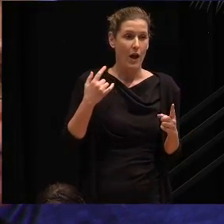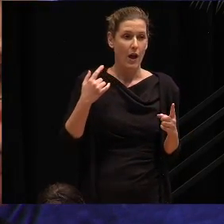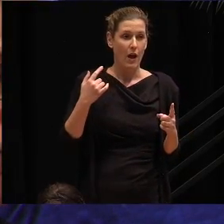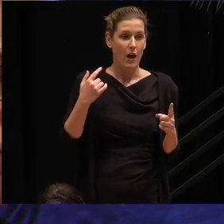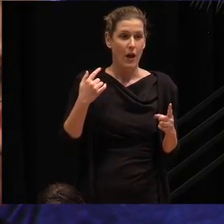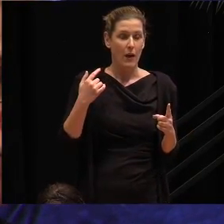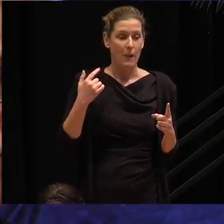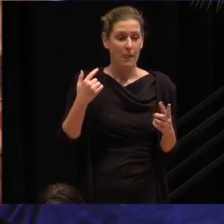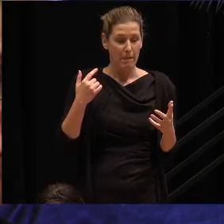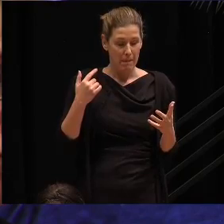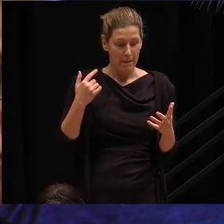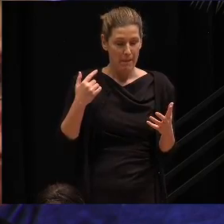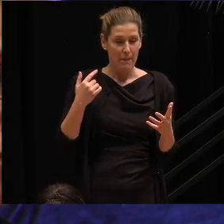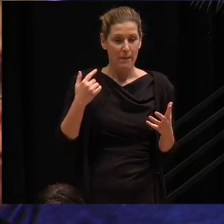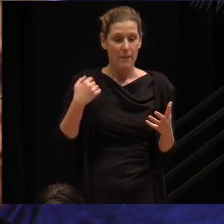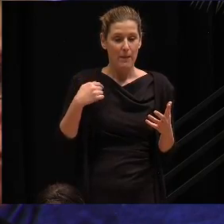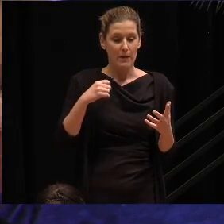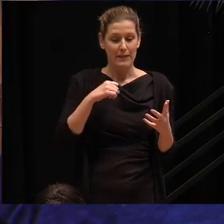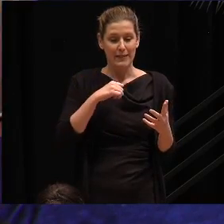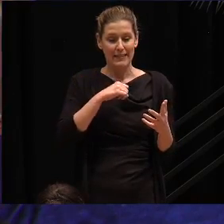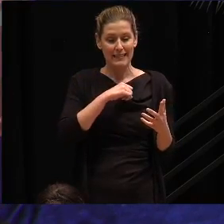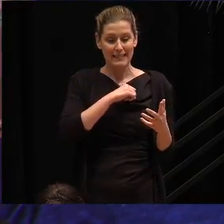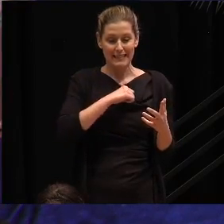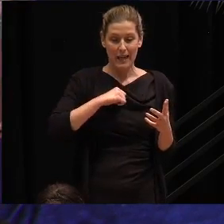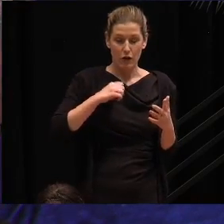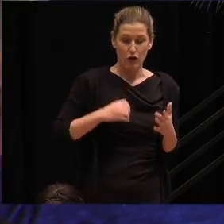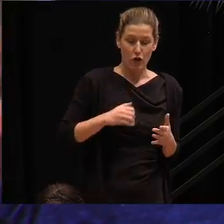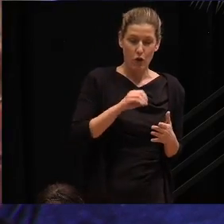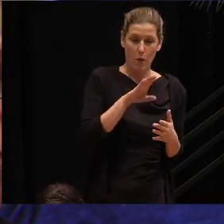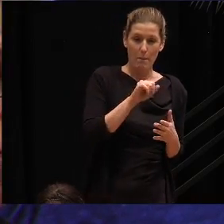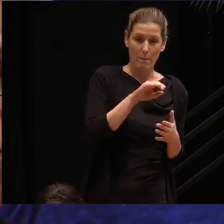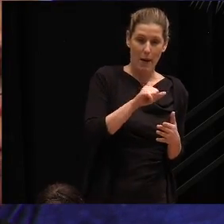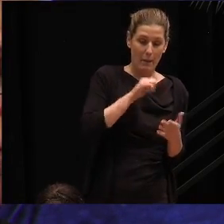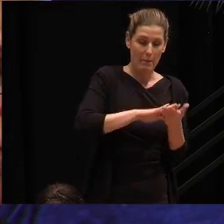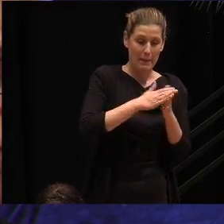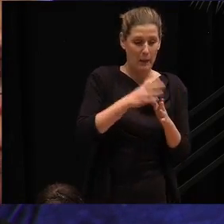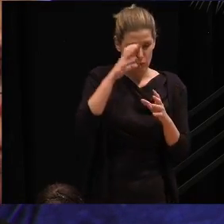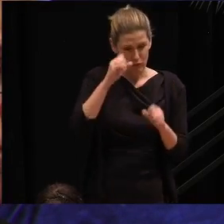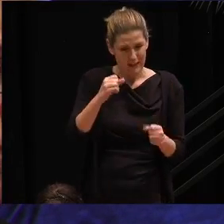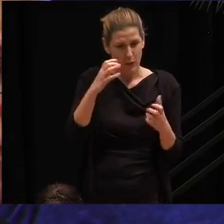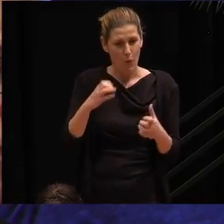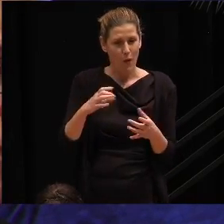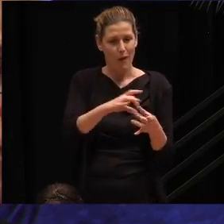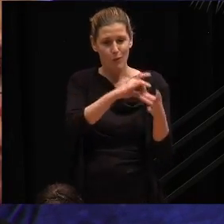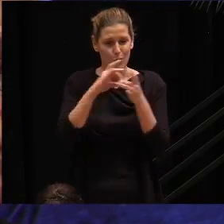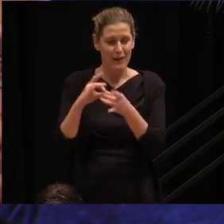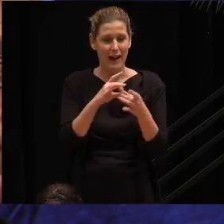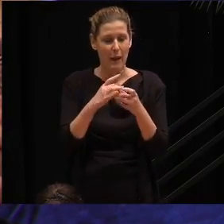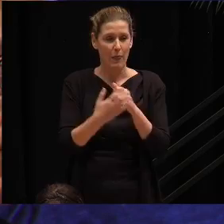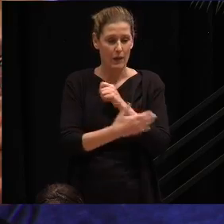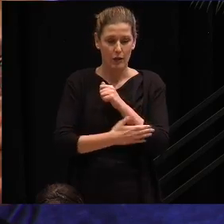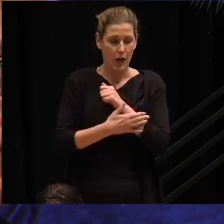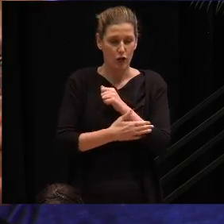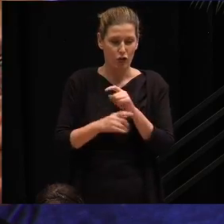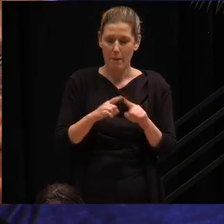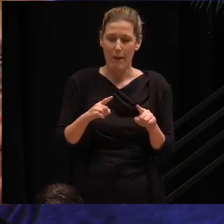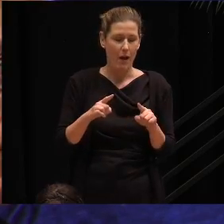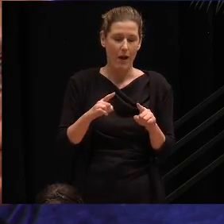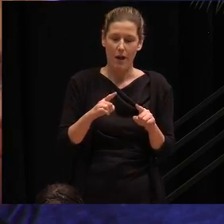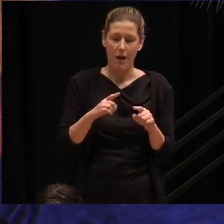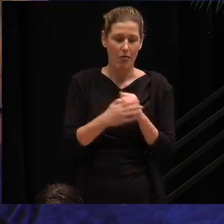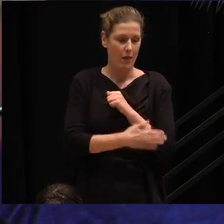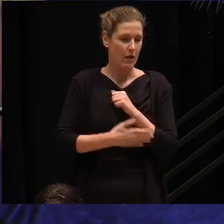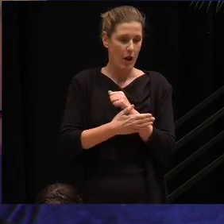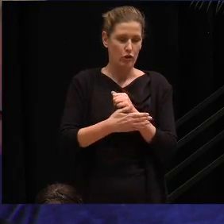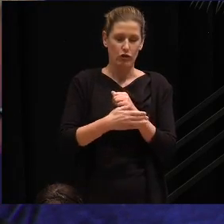have Senator Barack Obama, who became president, wanted to unite the country. Instead, the country was polarized.